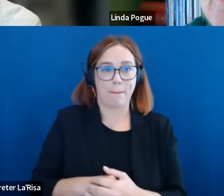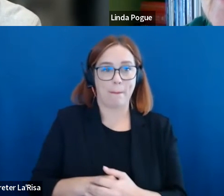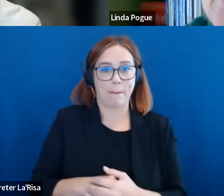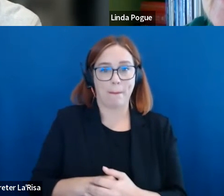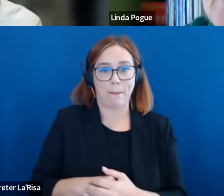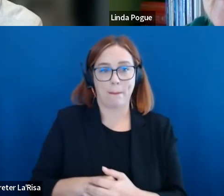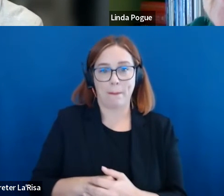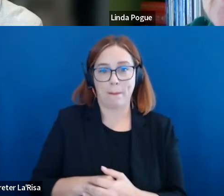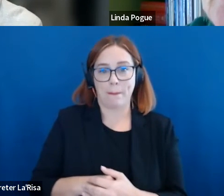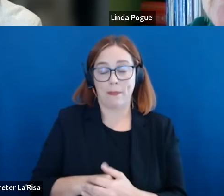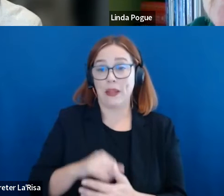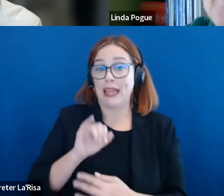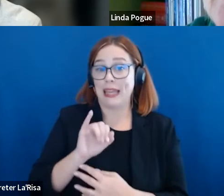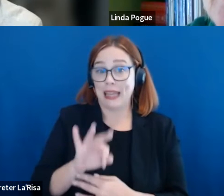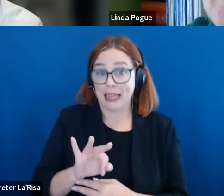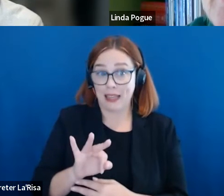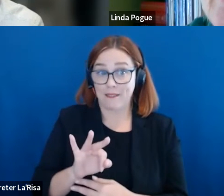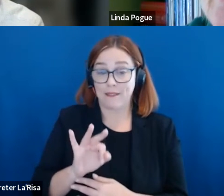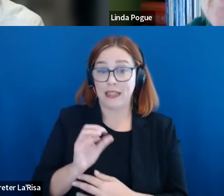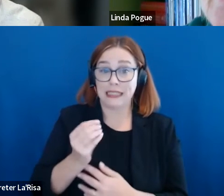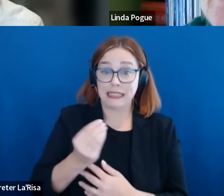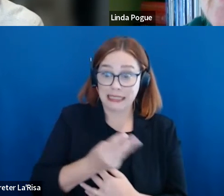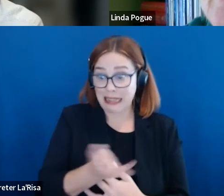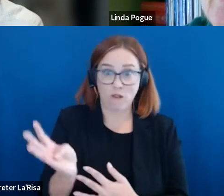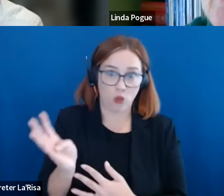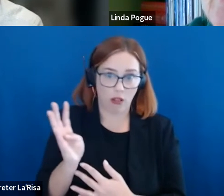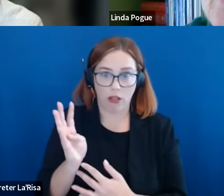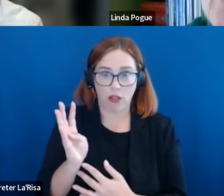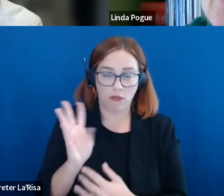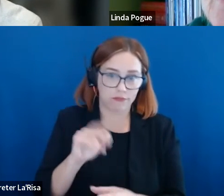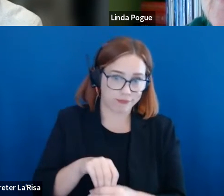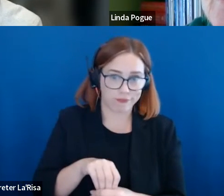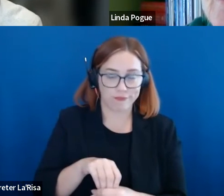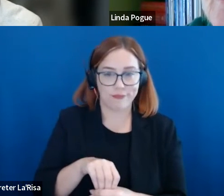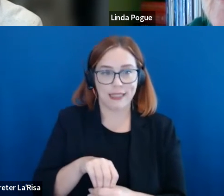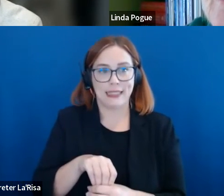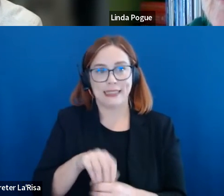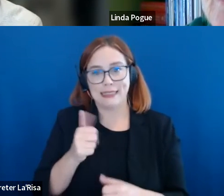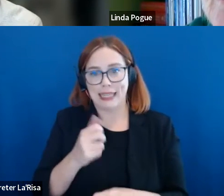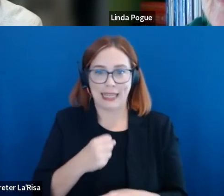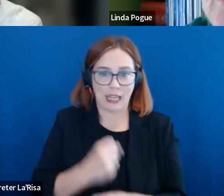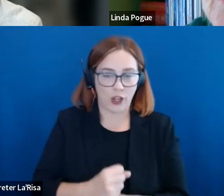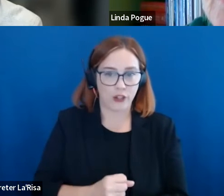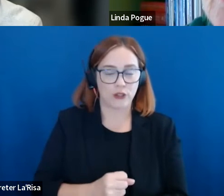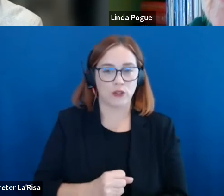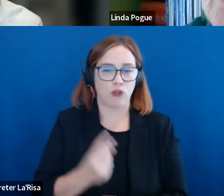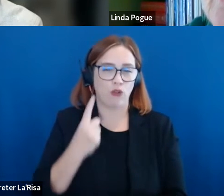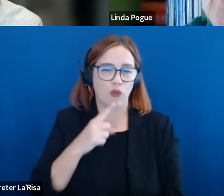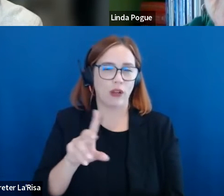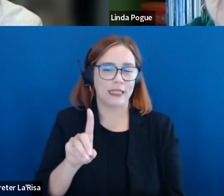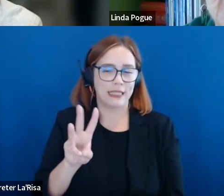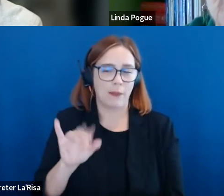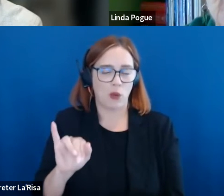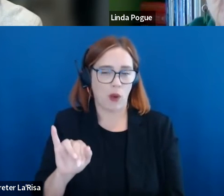you've had multiple or so for 10 years. So yeah, there's some of the, around those things as well.